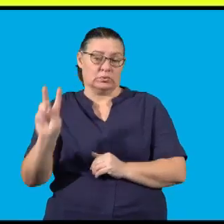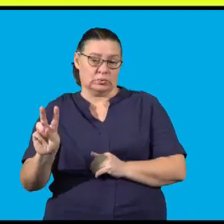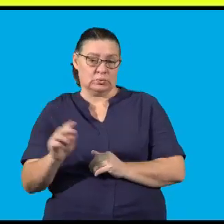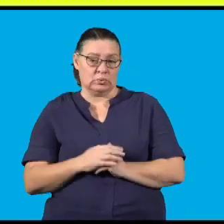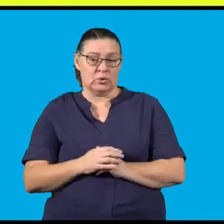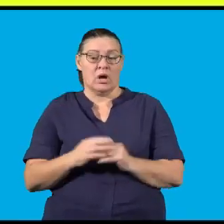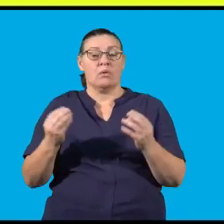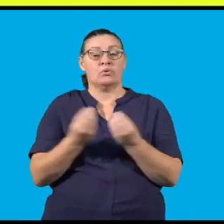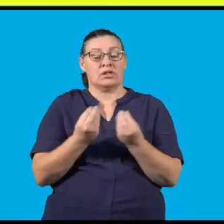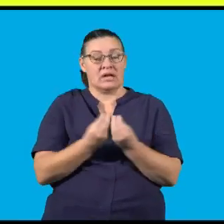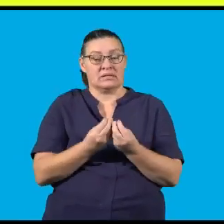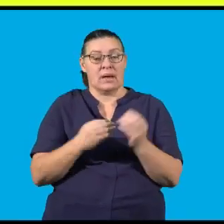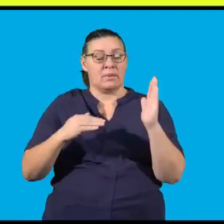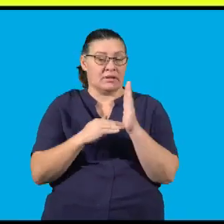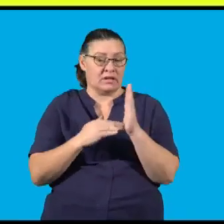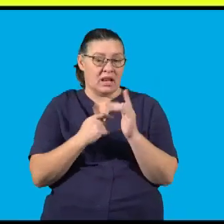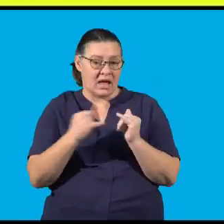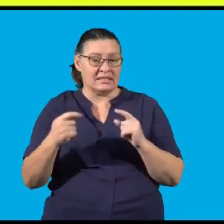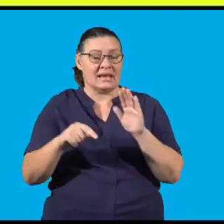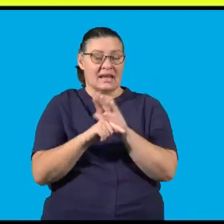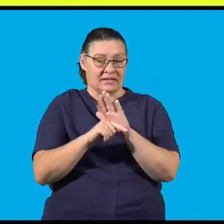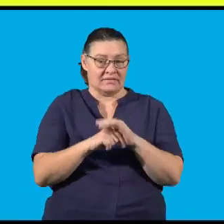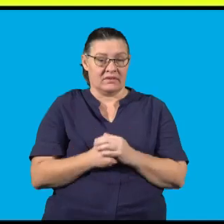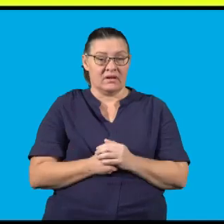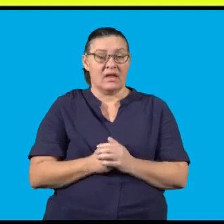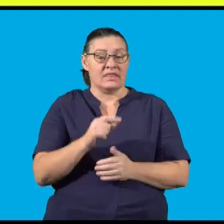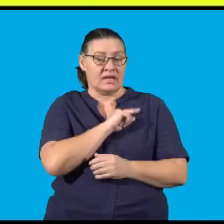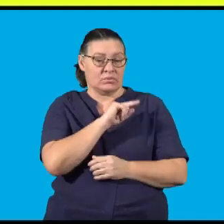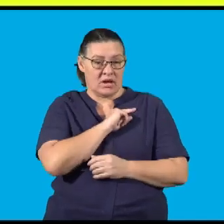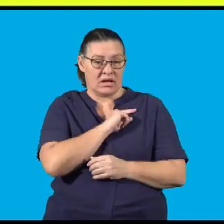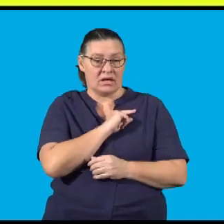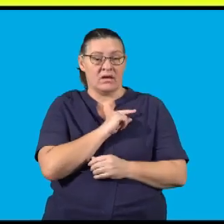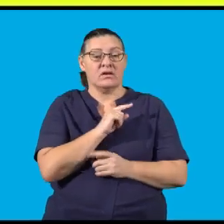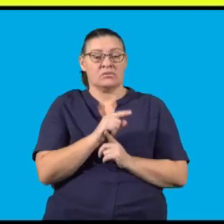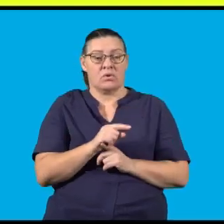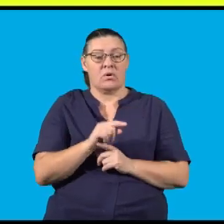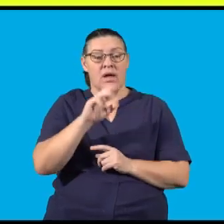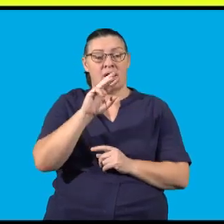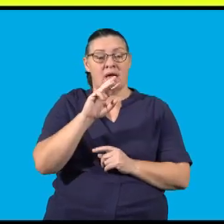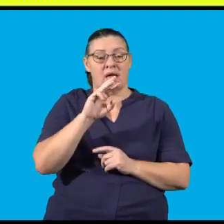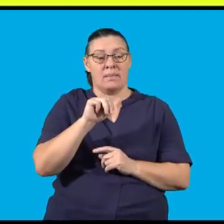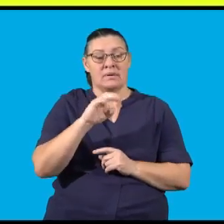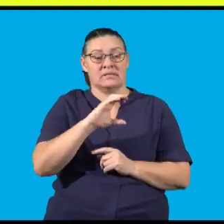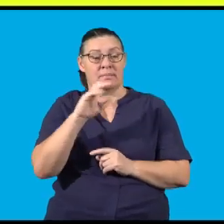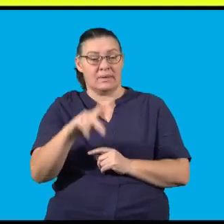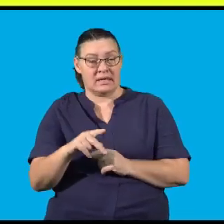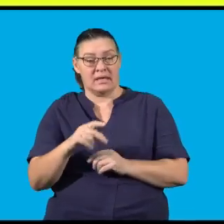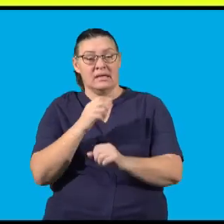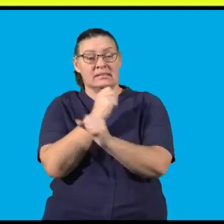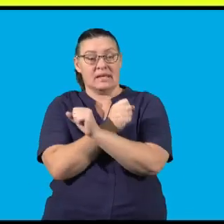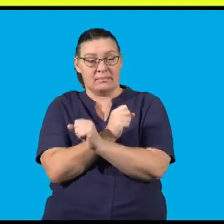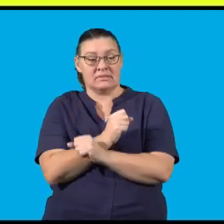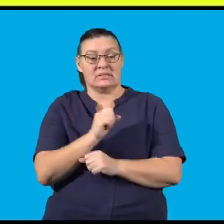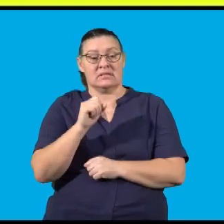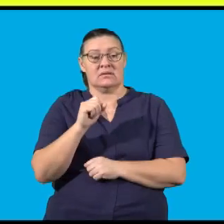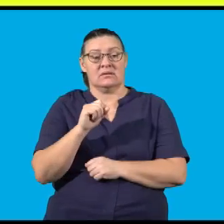what we said. The product of the gradients of perpendicular lines is -1. So therefore, the gradient of CP times